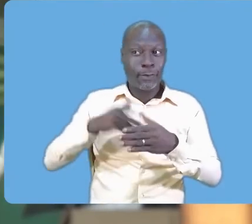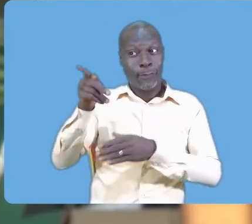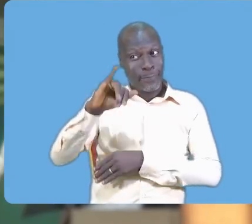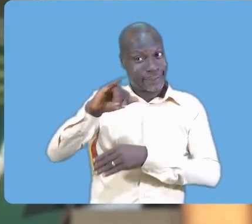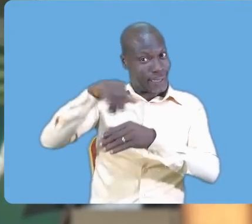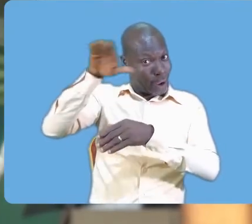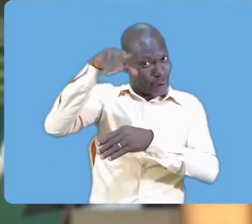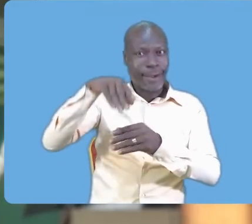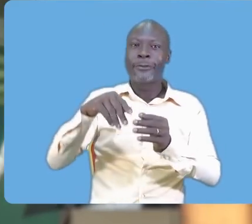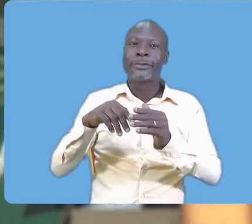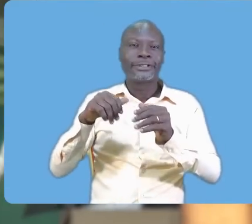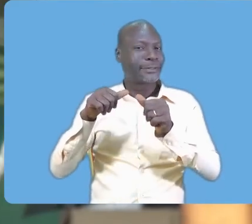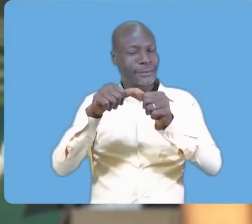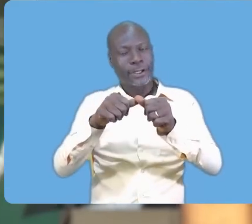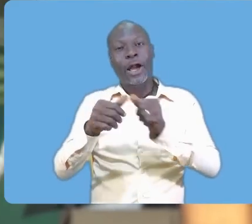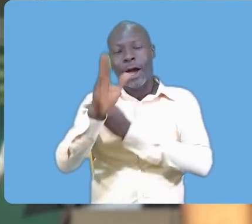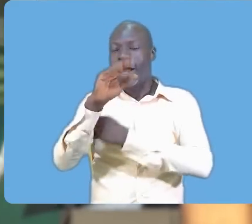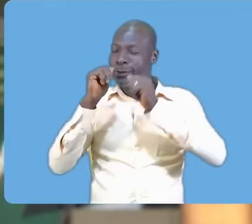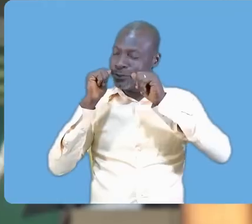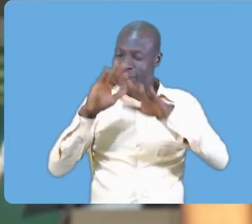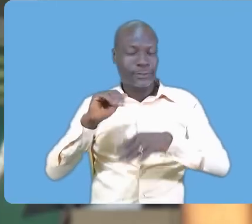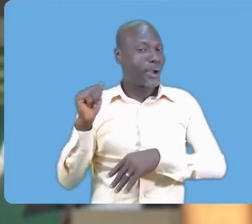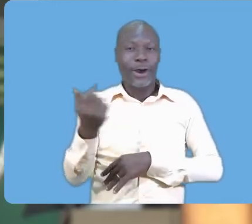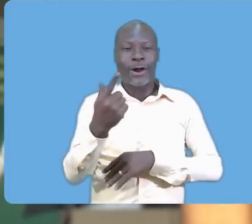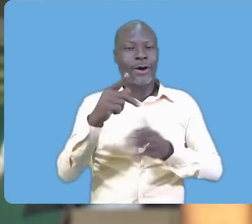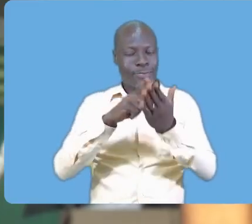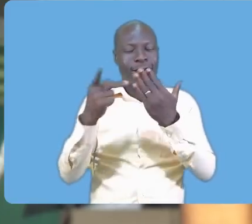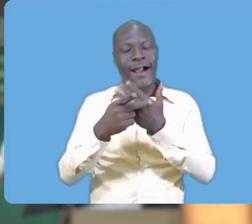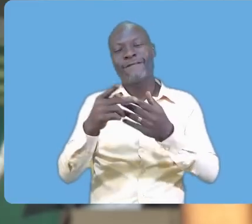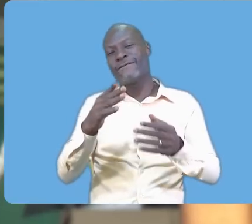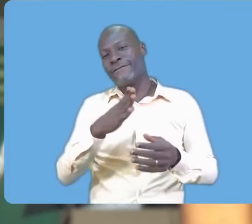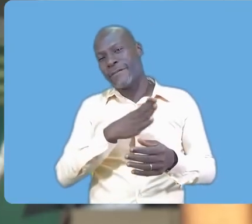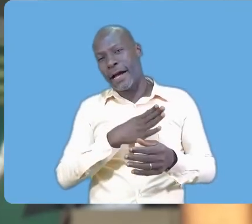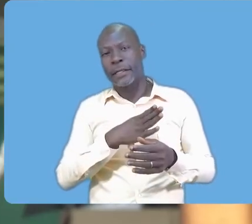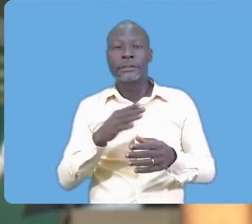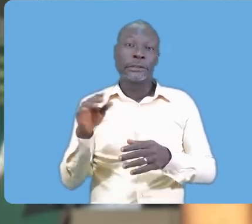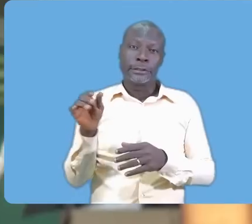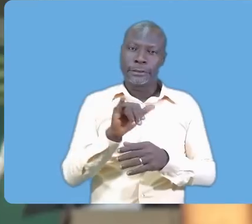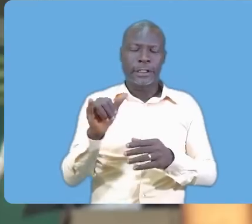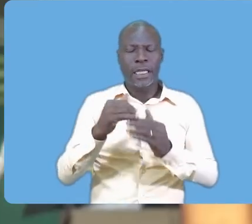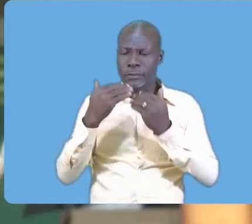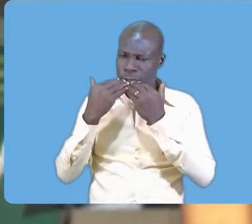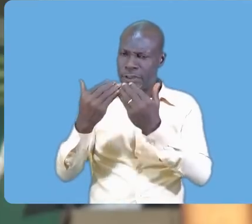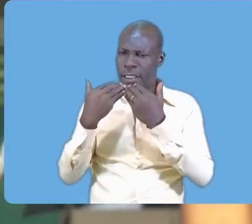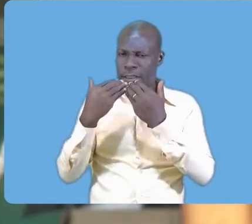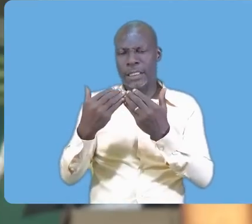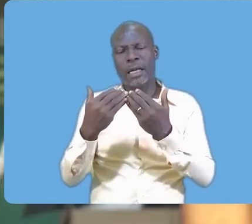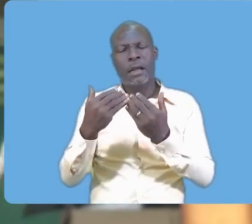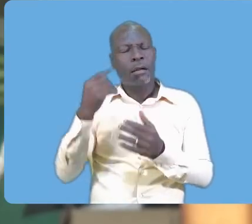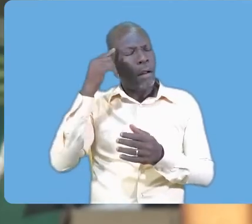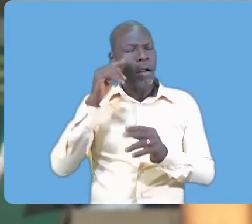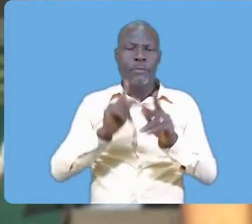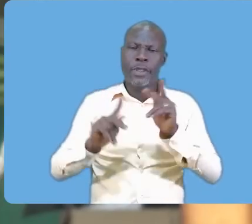en shra bibri. Na jumedieno into me enkoso. Sara ene ade aseda kese enso so ade